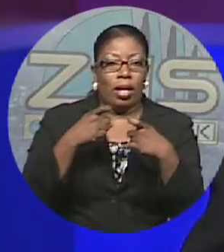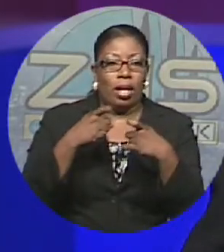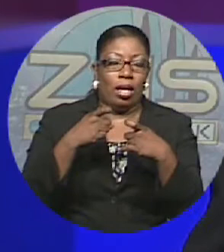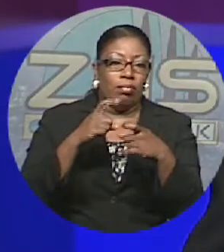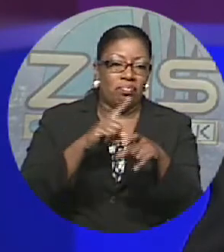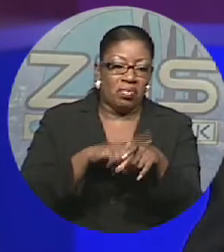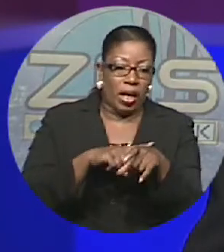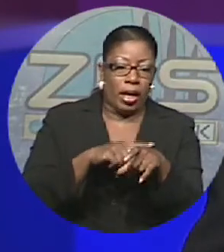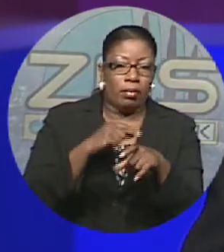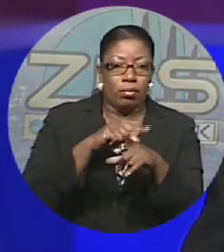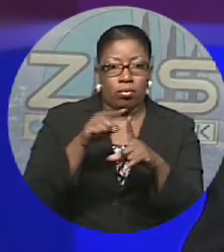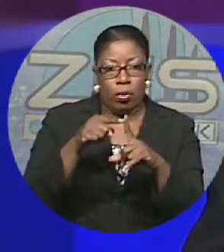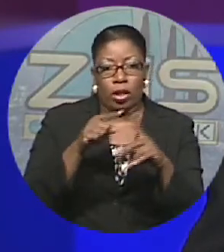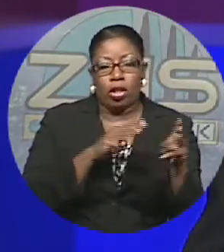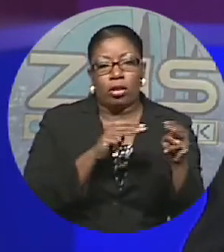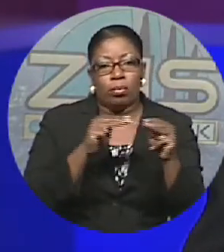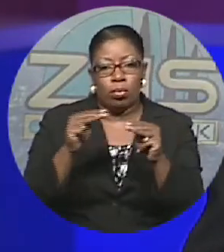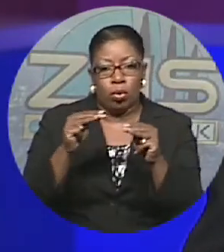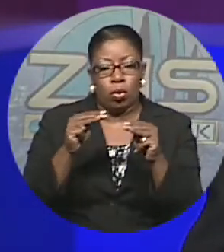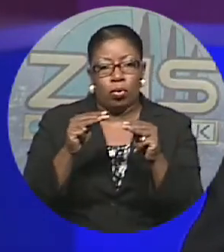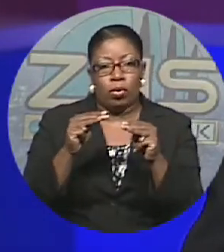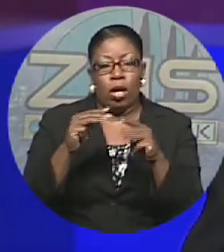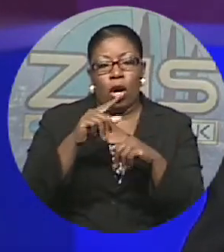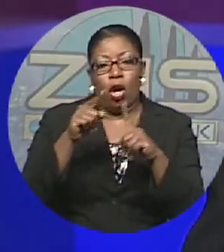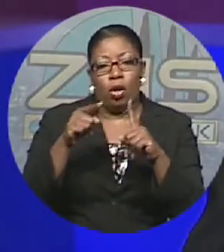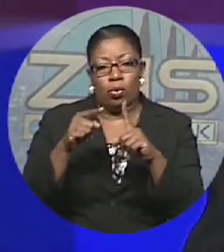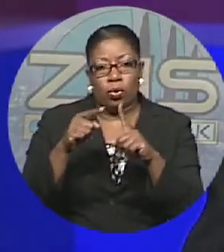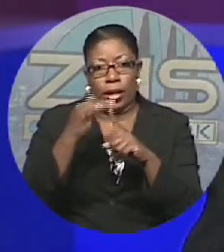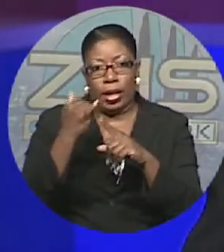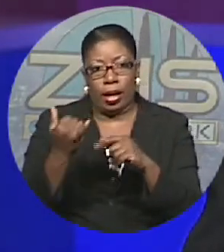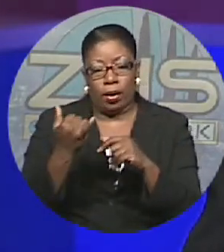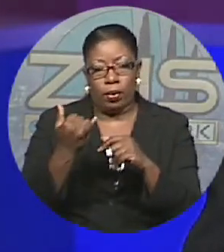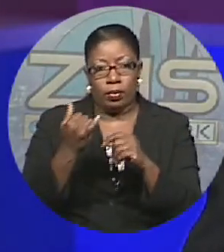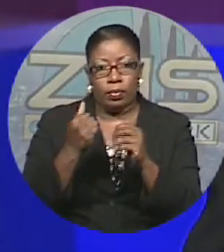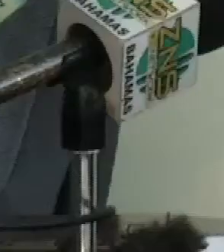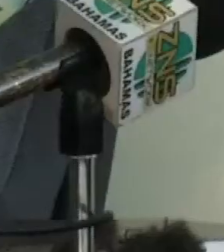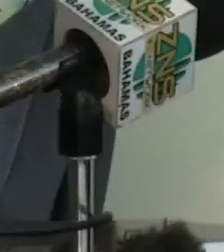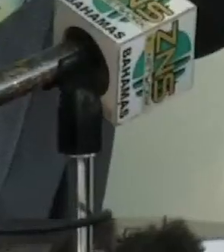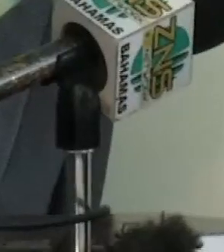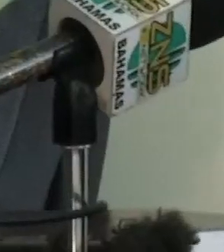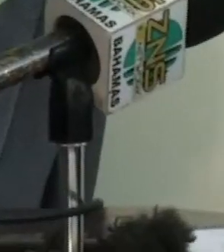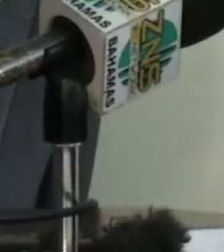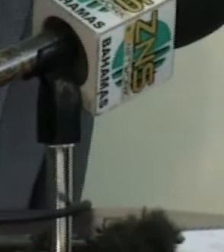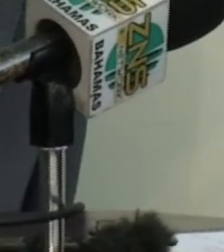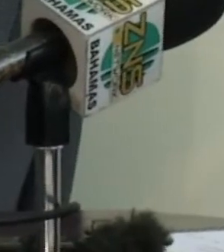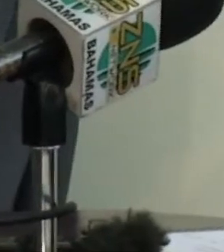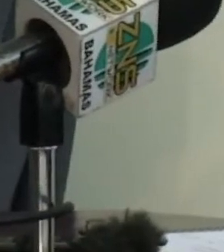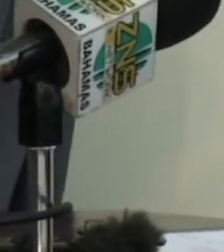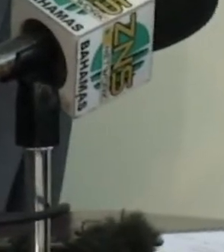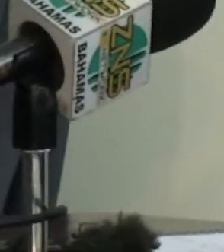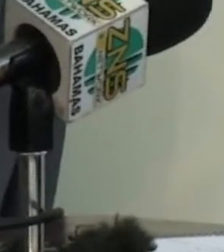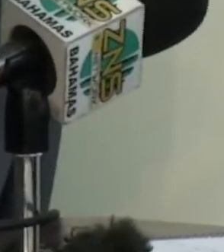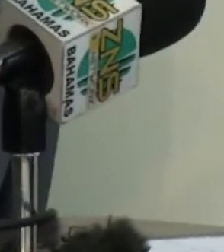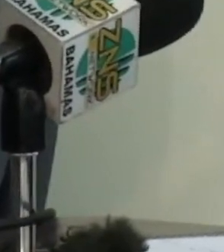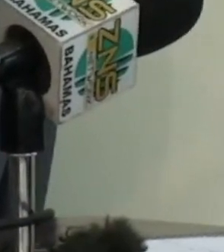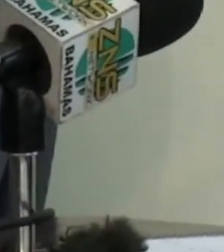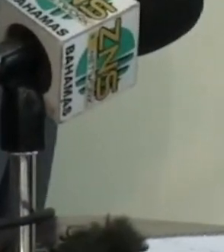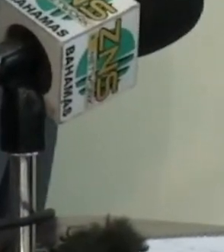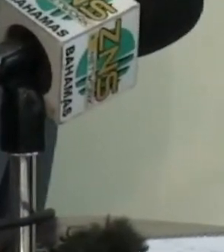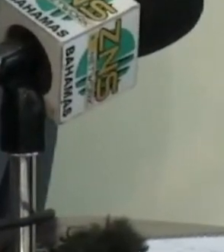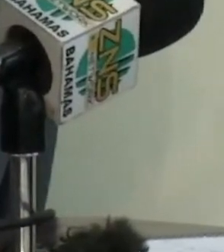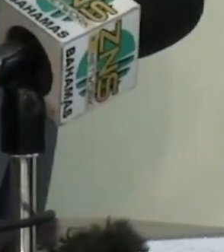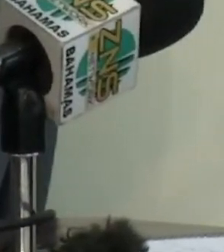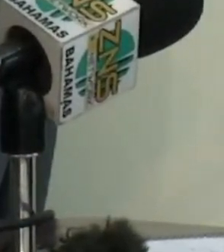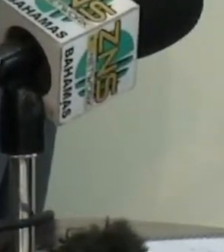Meantime, staff stationed at the main post office building remain on reduced shifts. So those discussions are underway with a